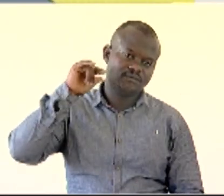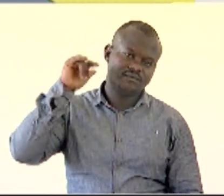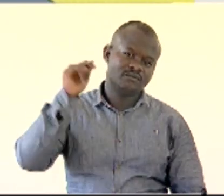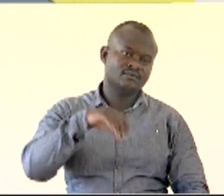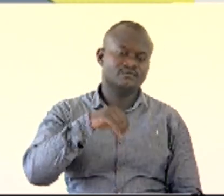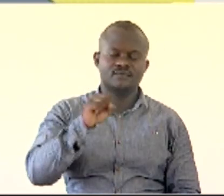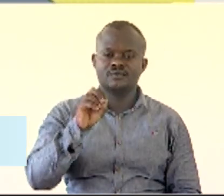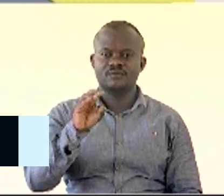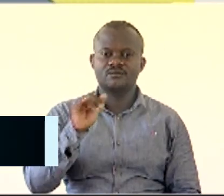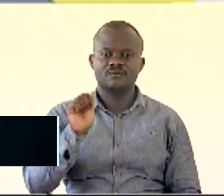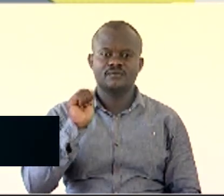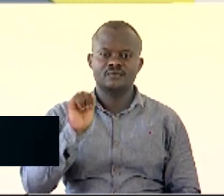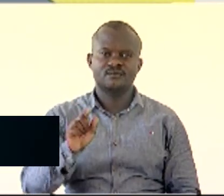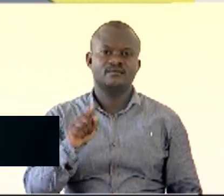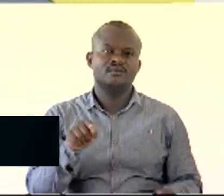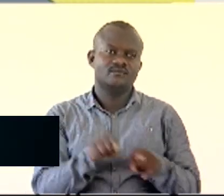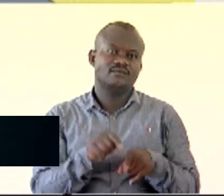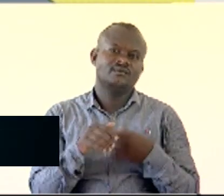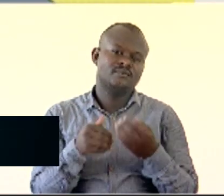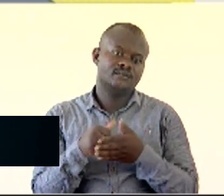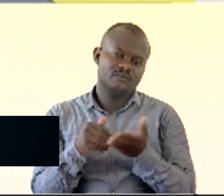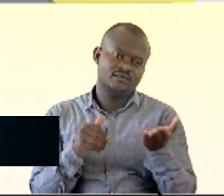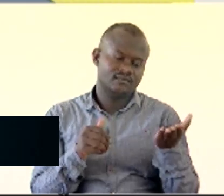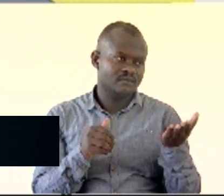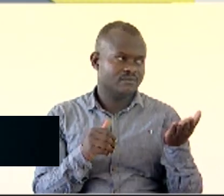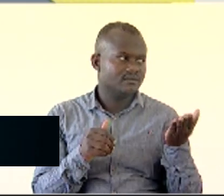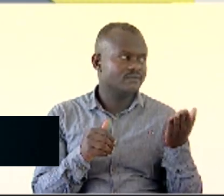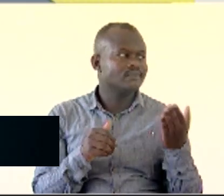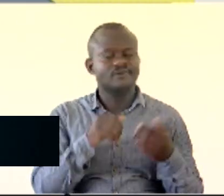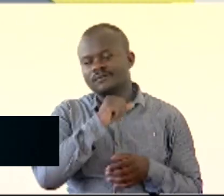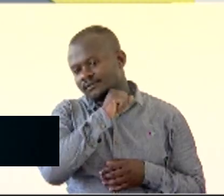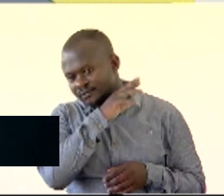contaminating soil, as well as contaminating